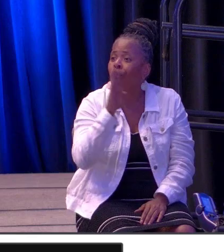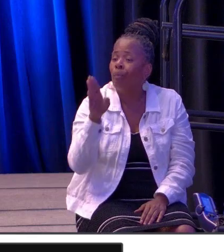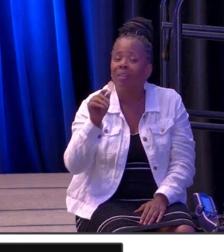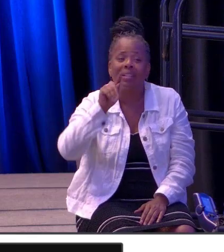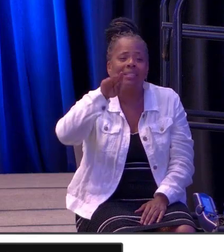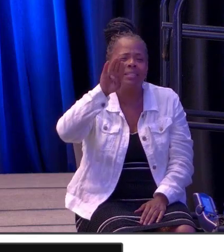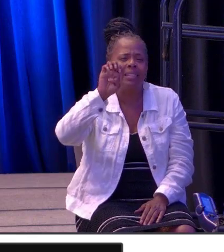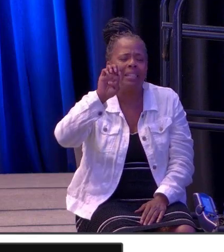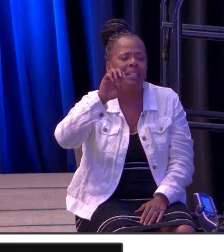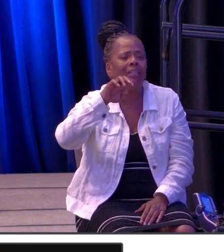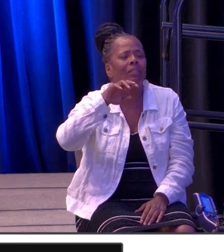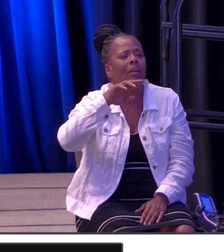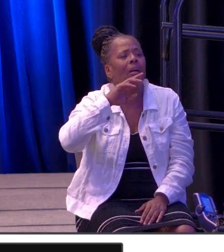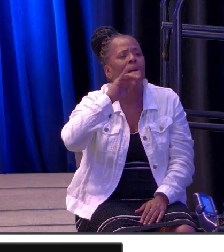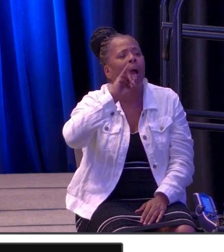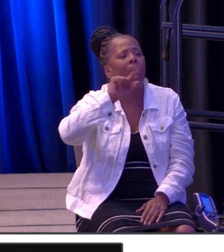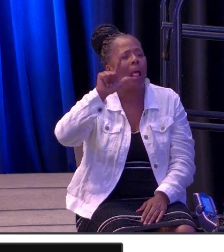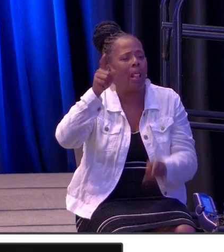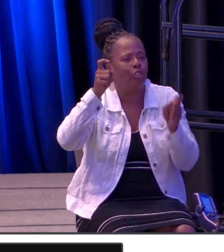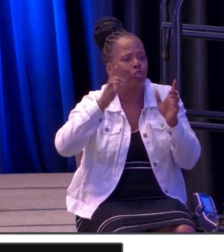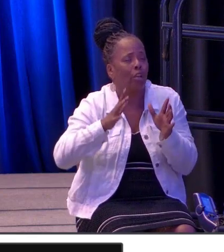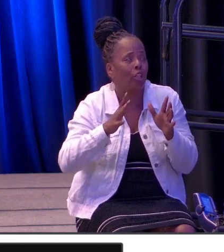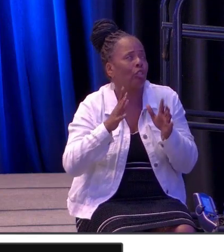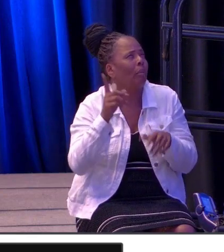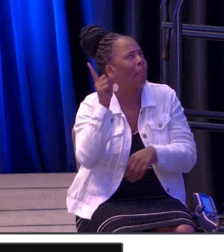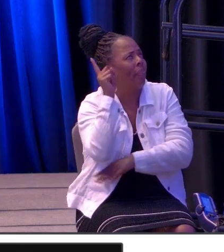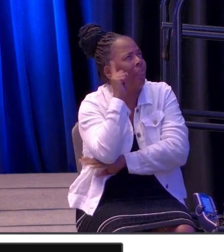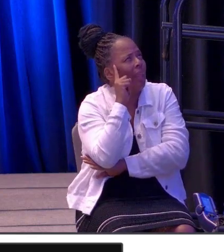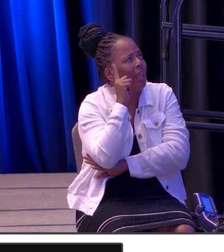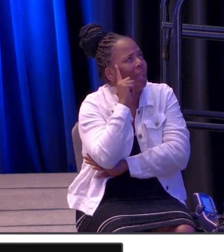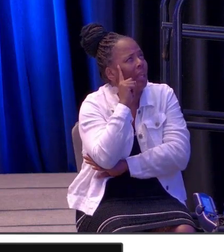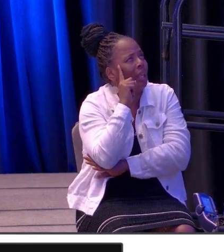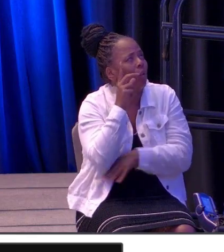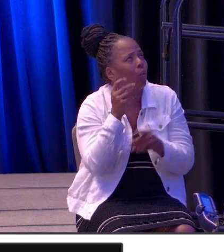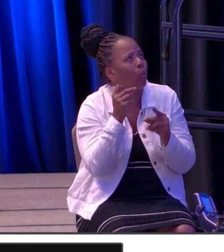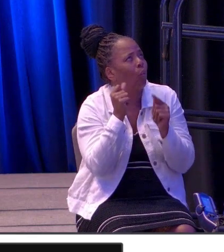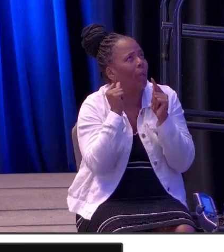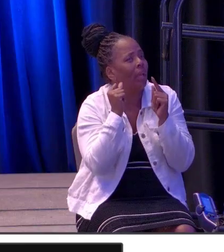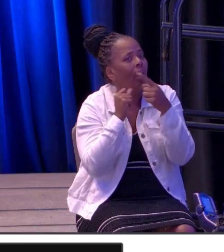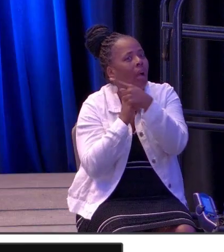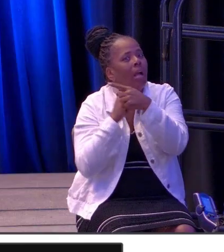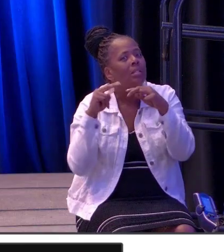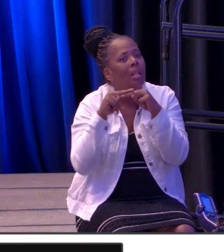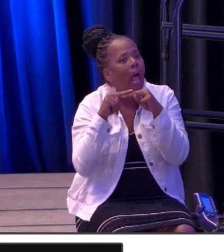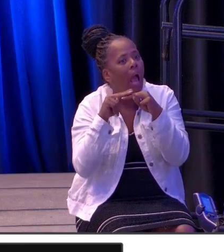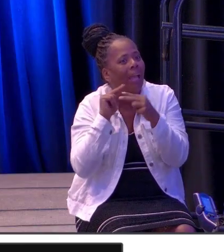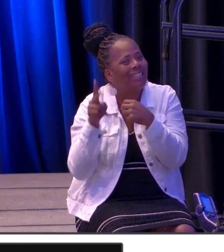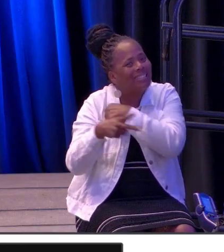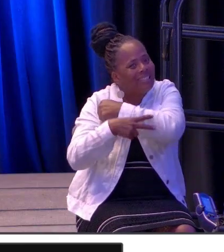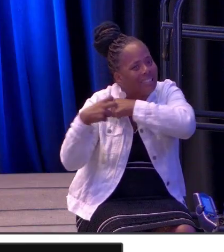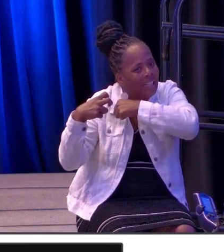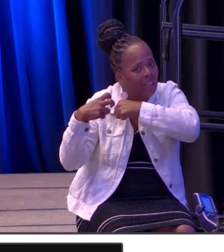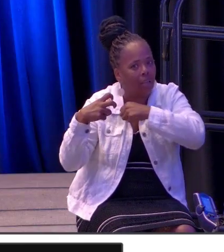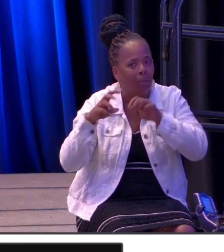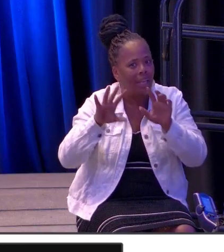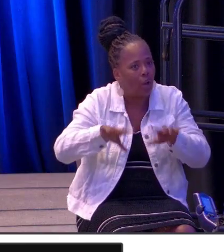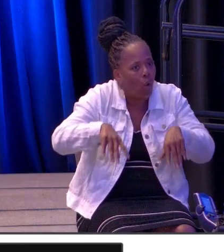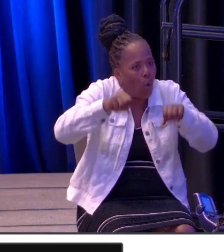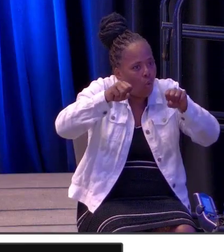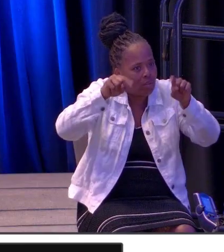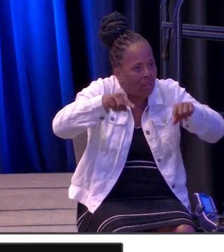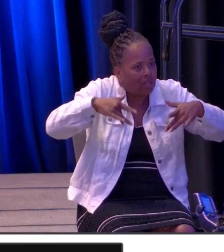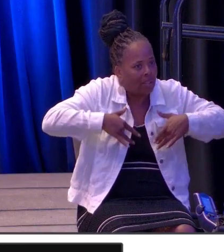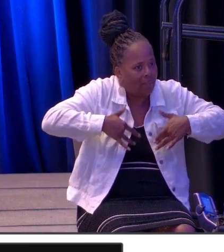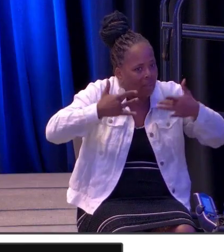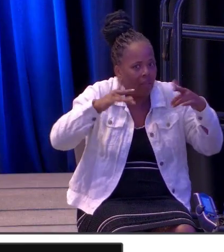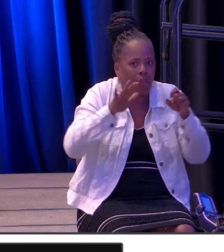a really quick step is maybe I can steal your slides and we can do this at the cell for the whole staff in the next